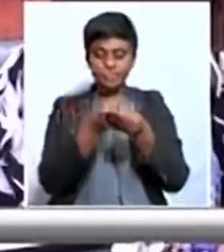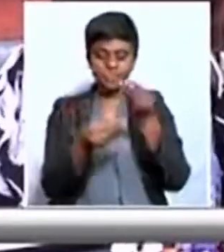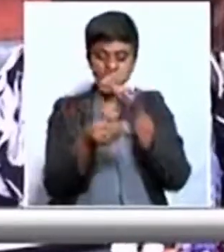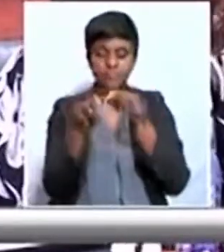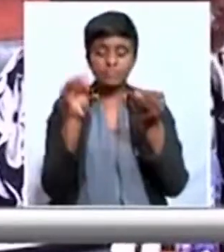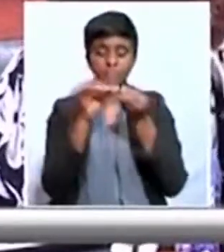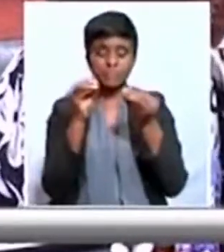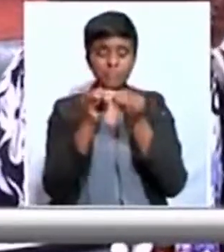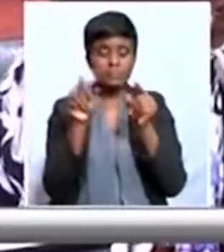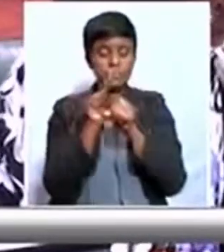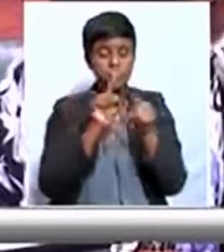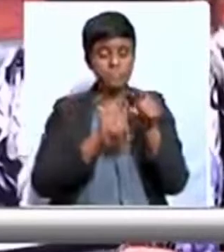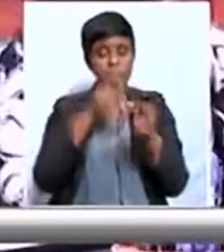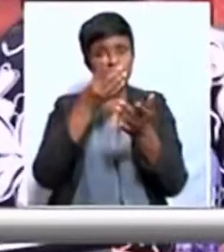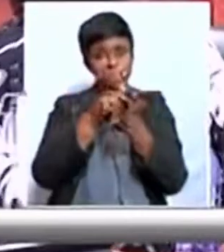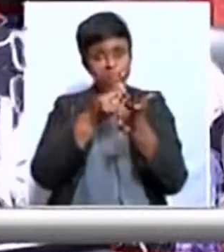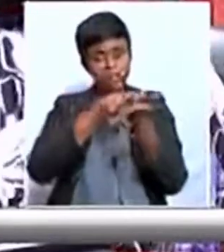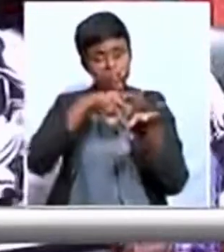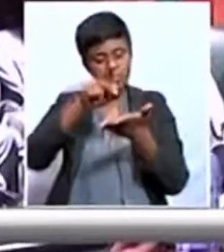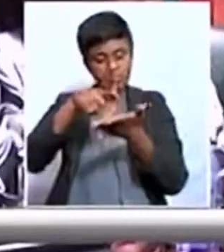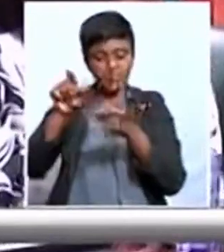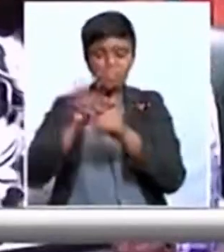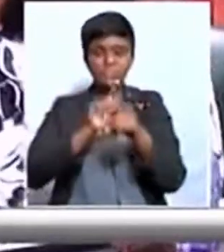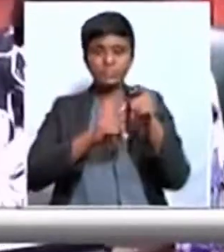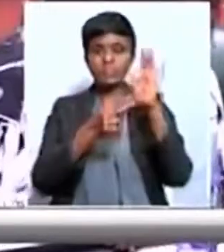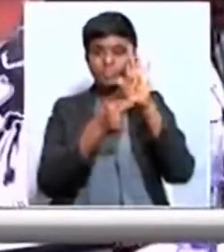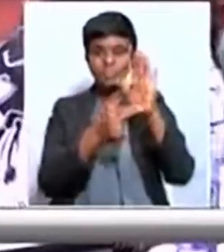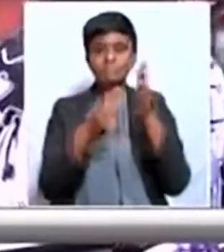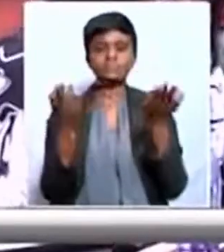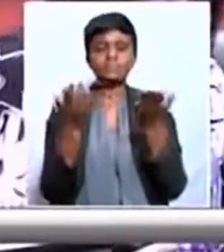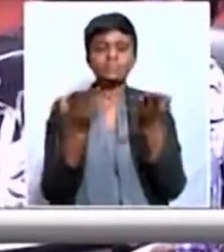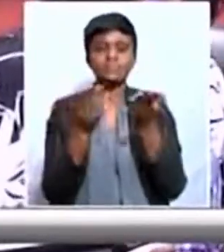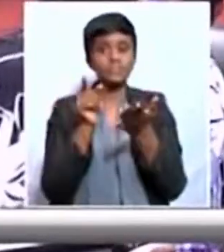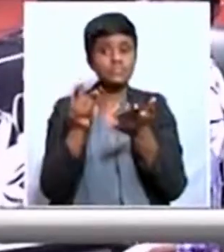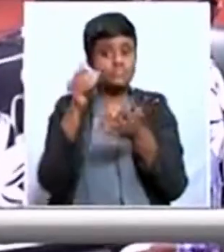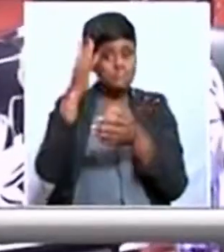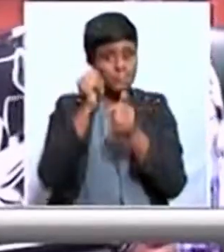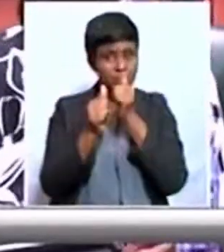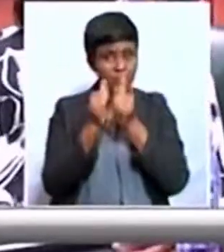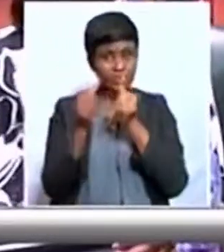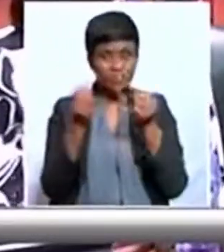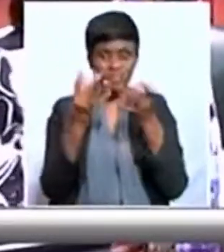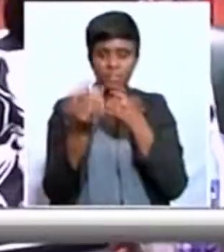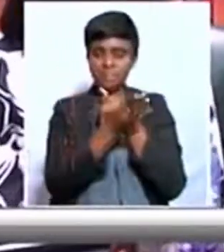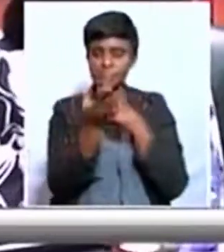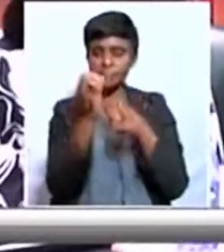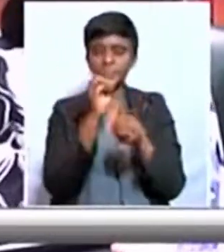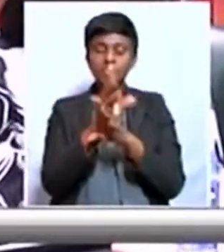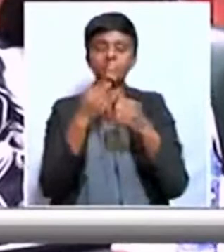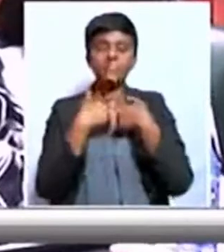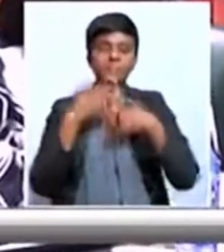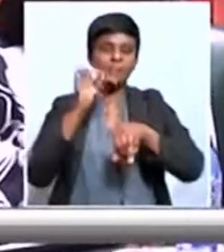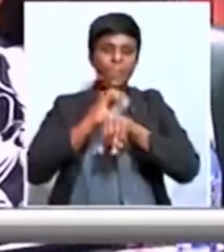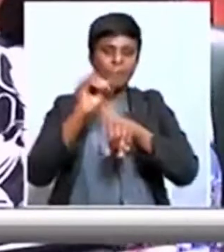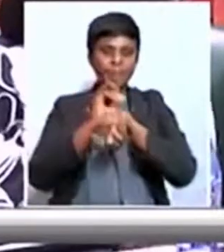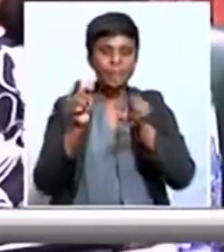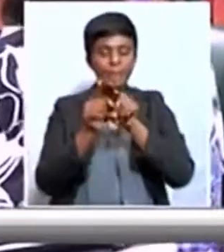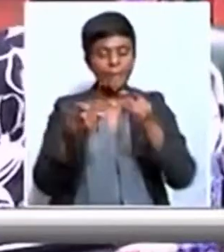as the fees charged are not cost reflective. This is because most of them had already an opportunity to